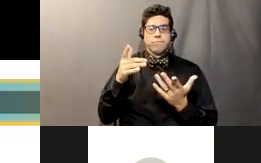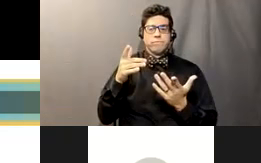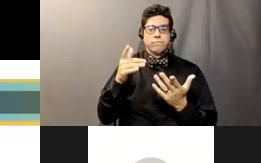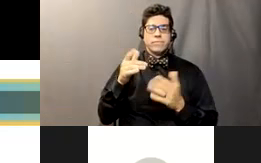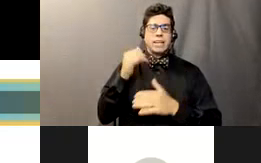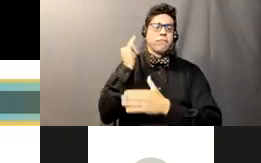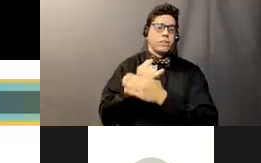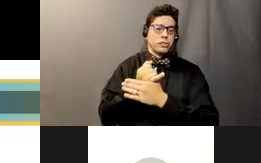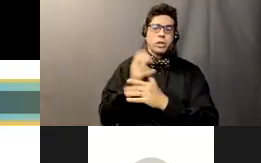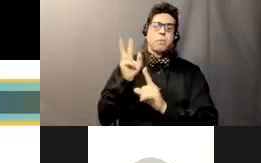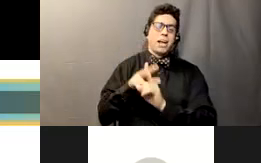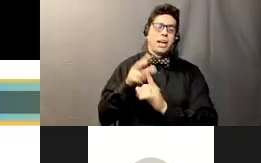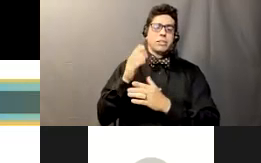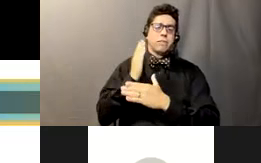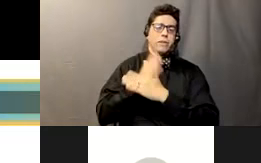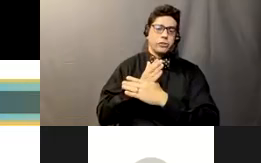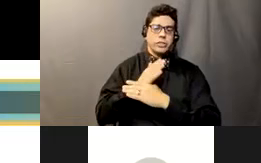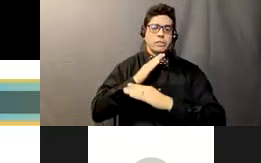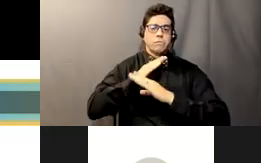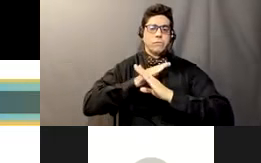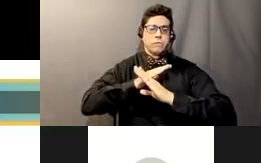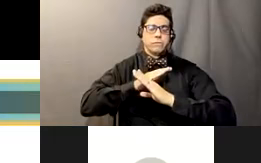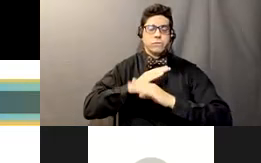Skills Training, or ASSIST for short.